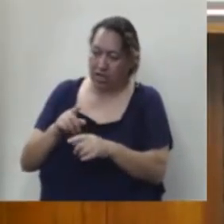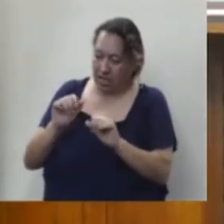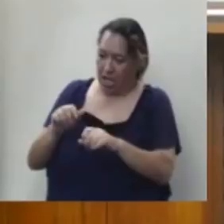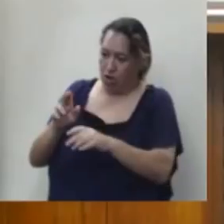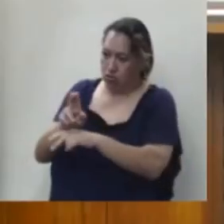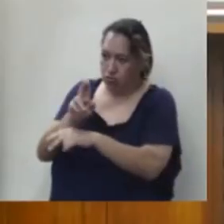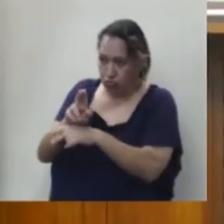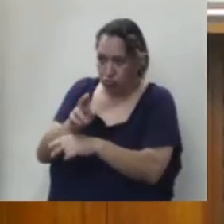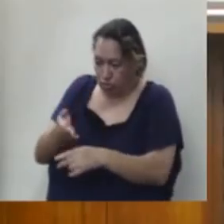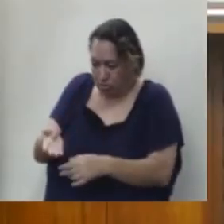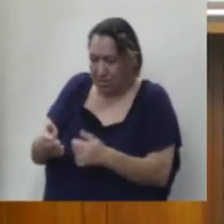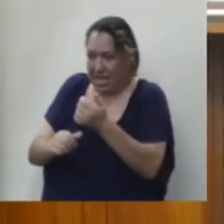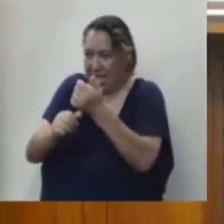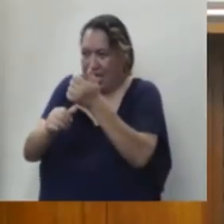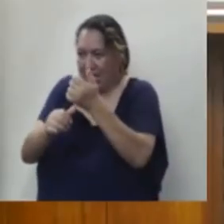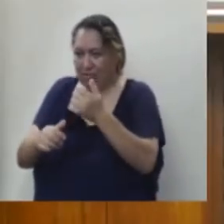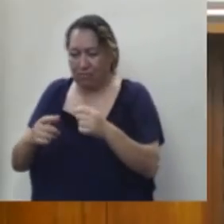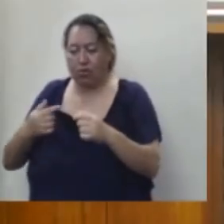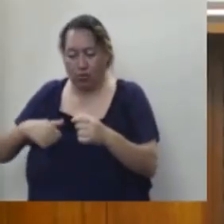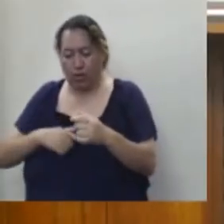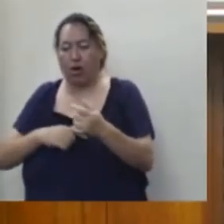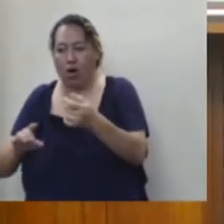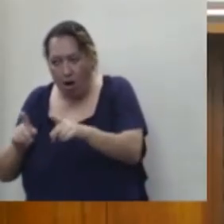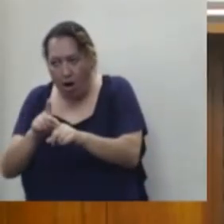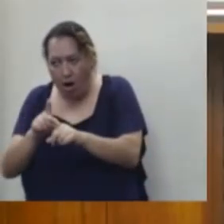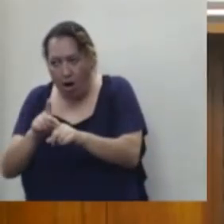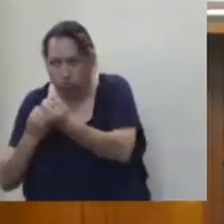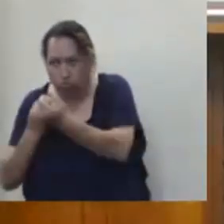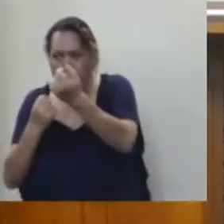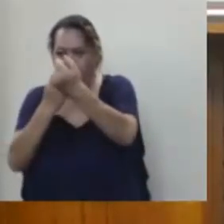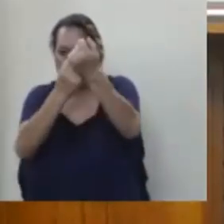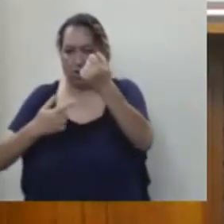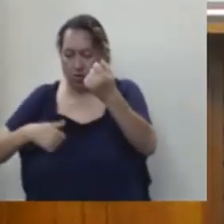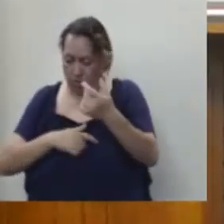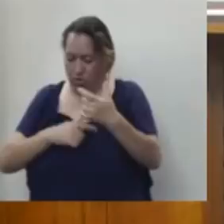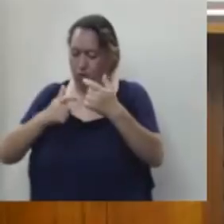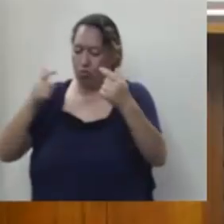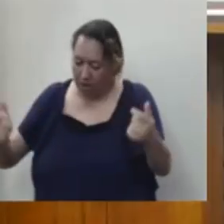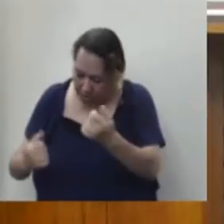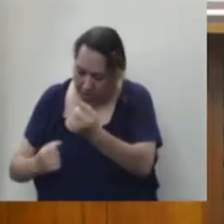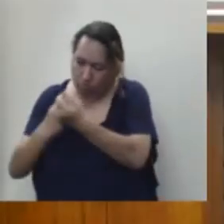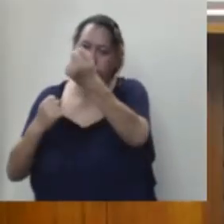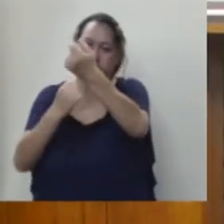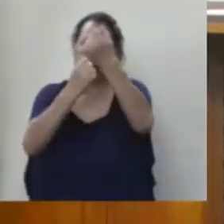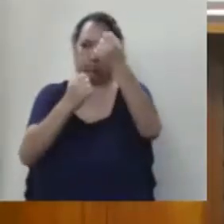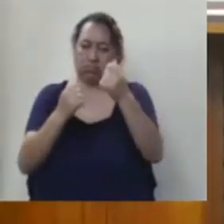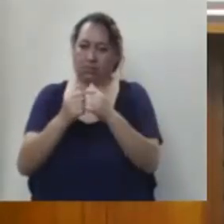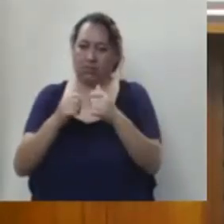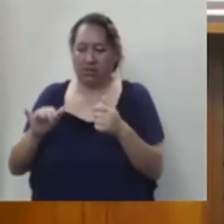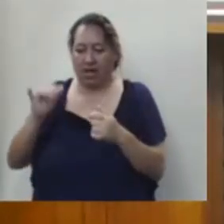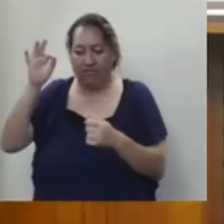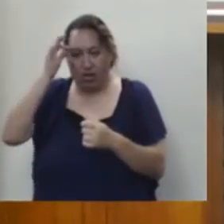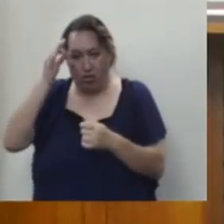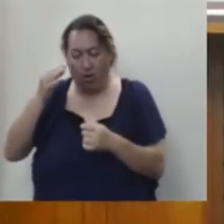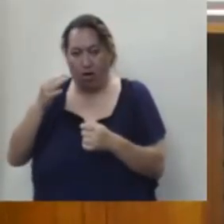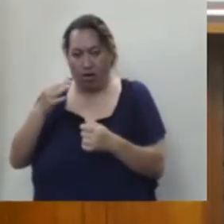also supporting the businesses. We are greatly supporting the businesses with the federal aid that is coming down from our